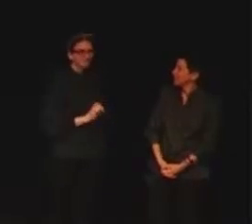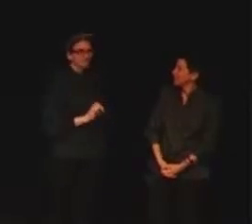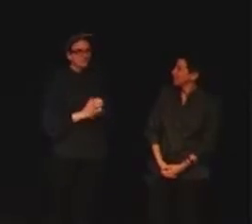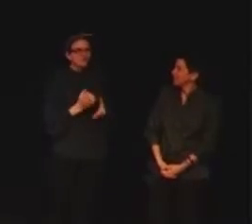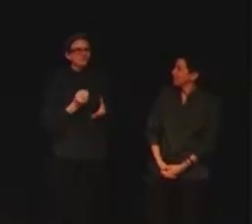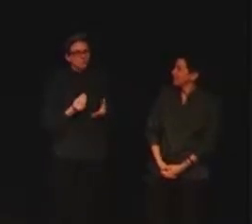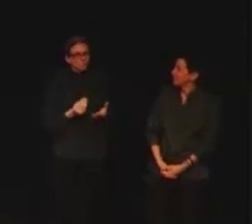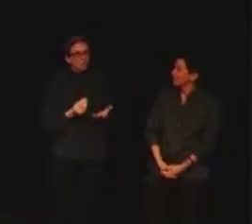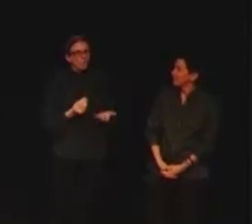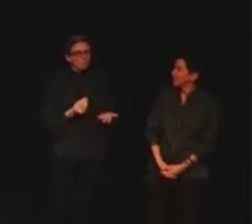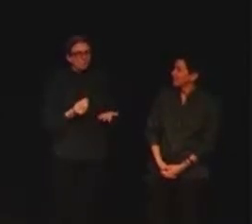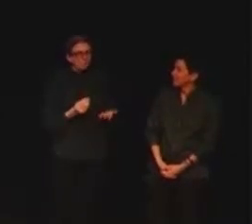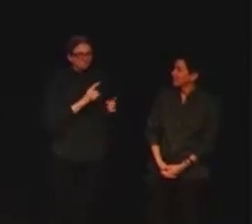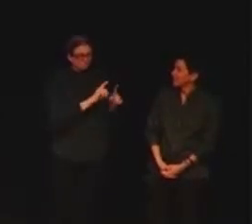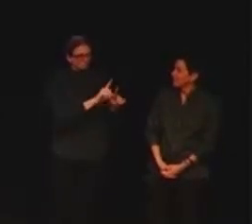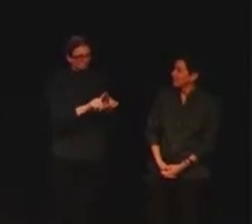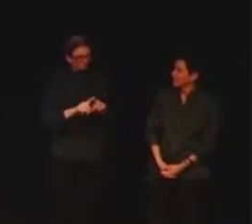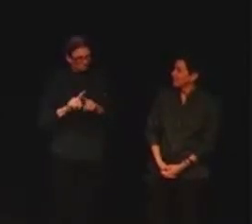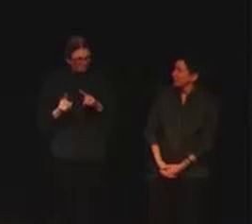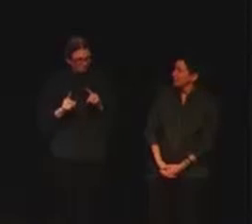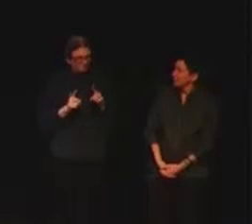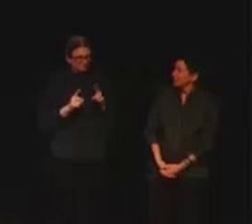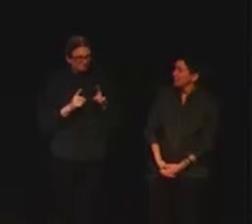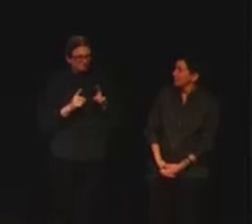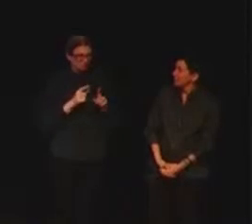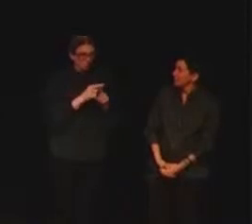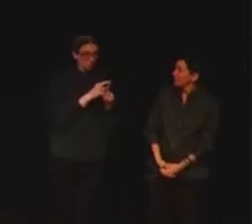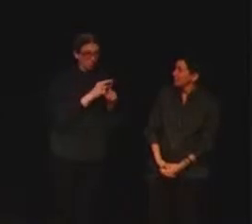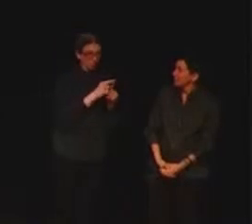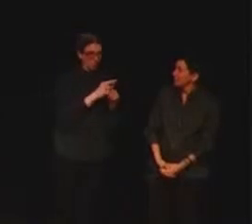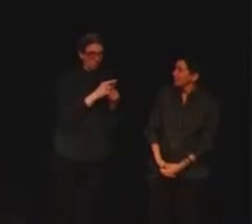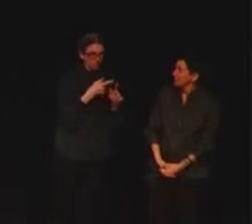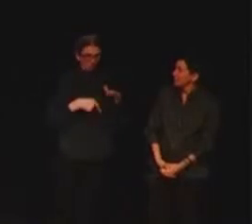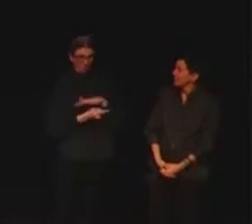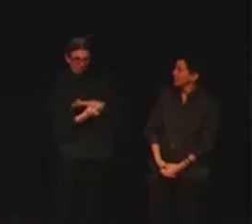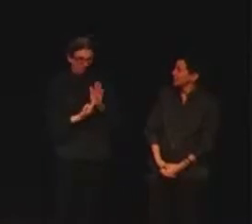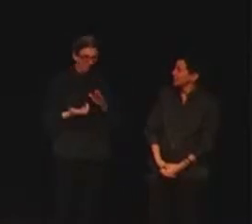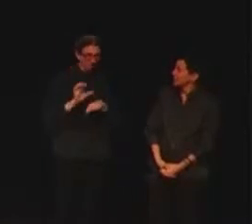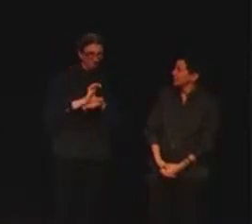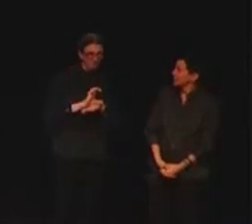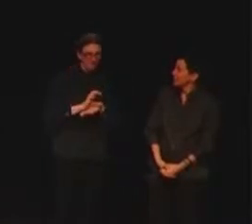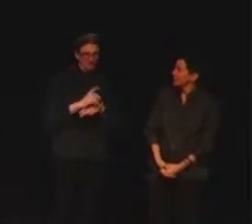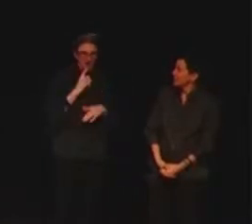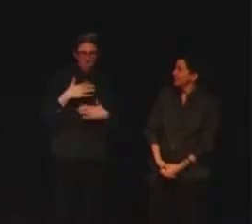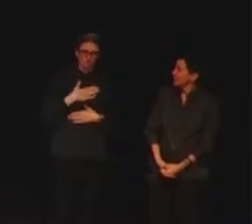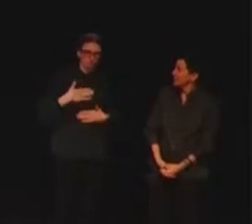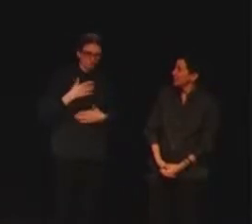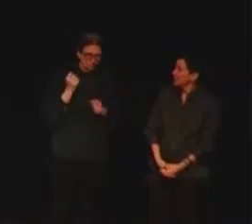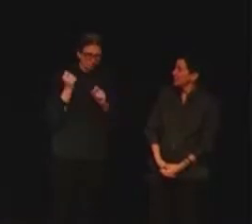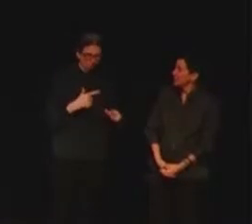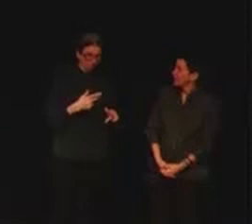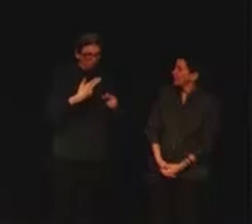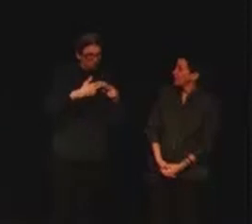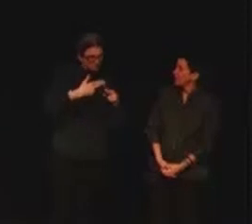So there's so many play on words in this movie, and I appreciate each and every one of them. The name of